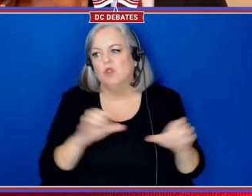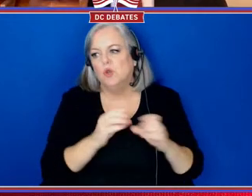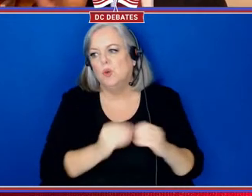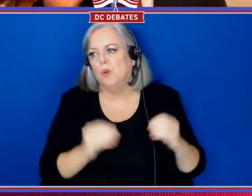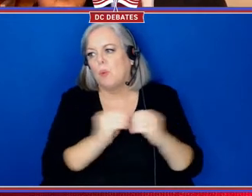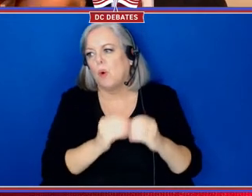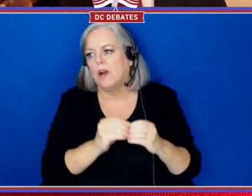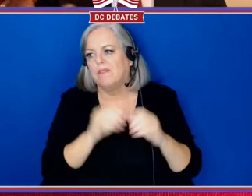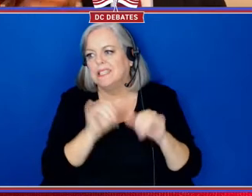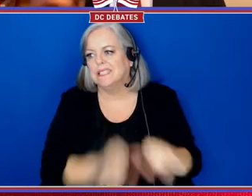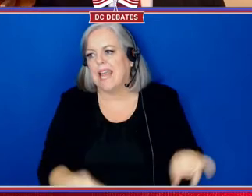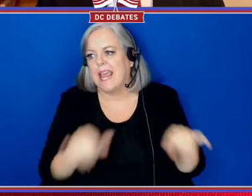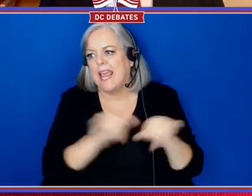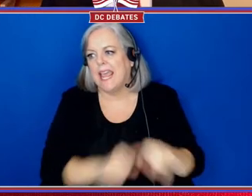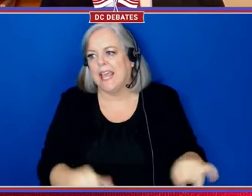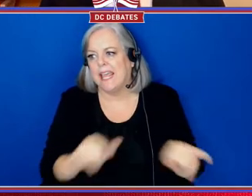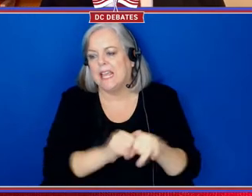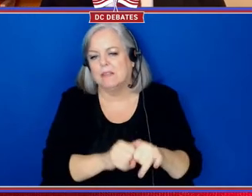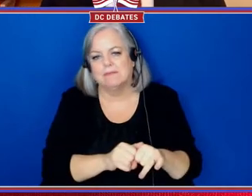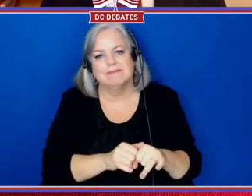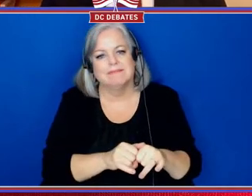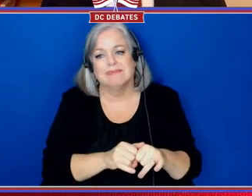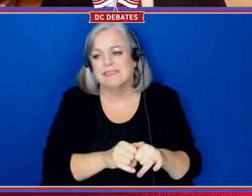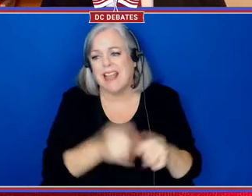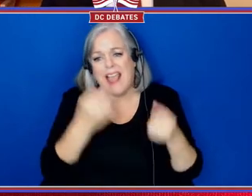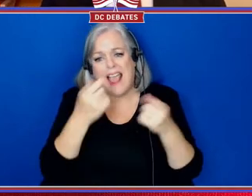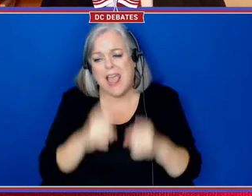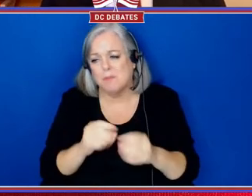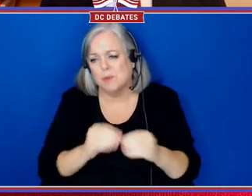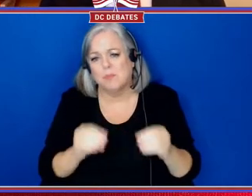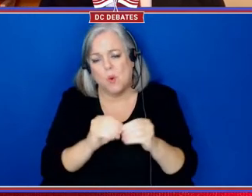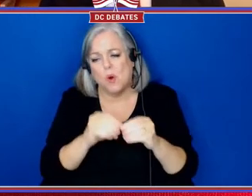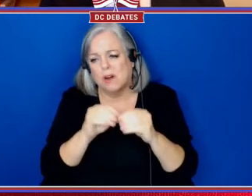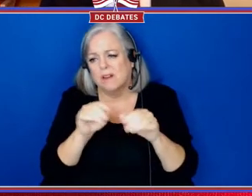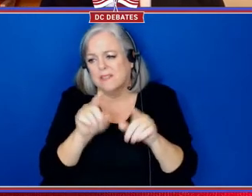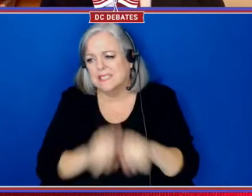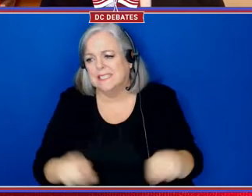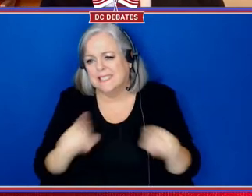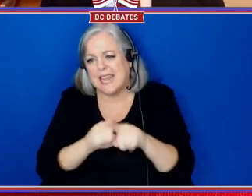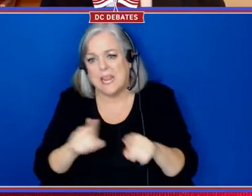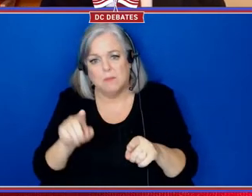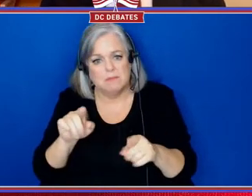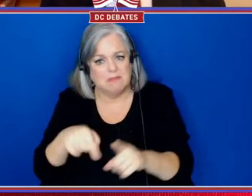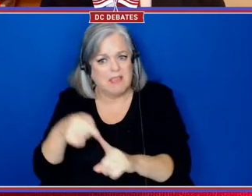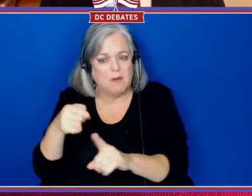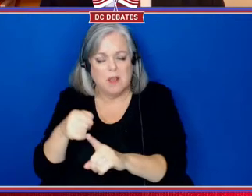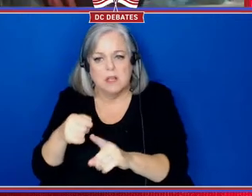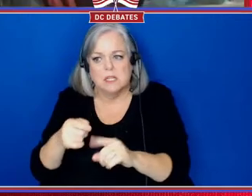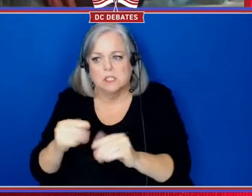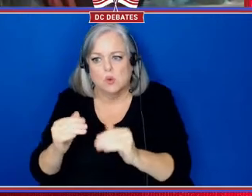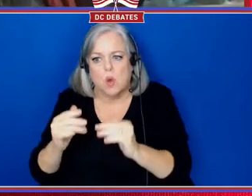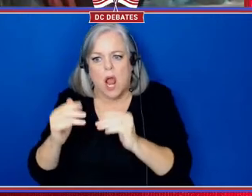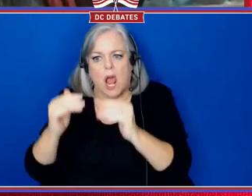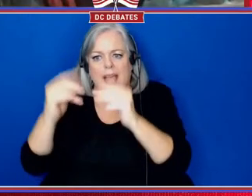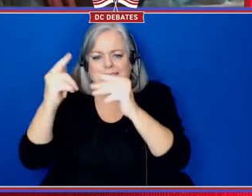and that's rising crime. Thank you, James Butler. Trayon White, you had your hand up for a 30-second